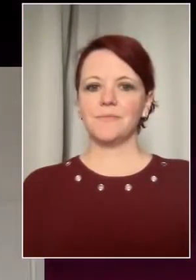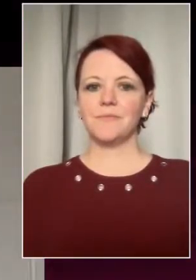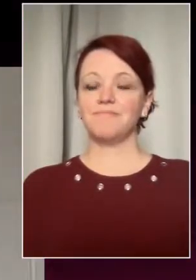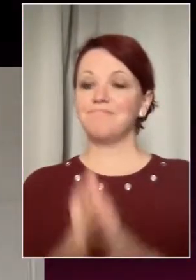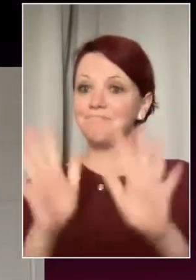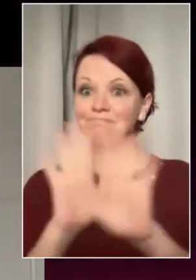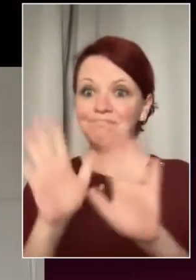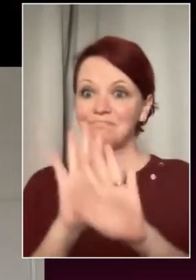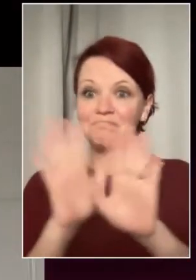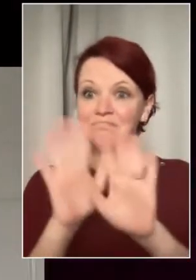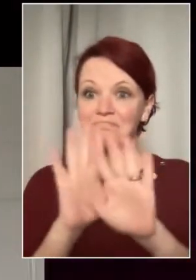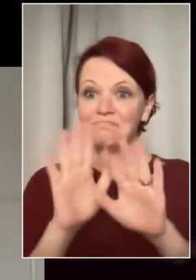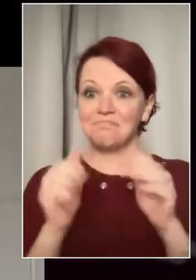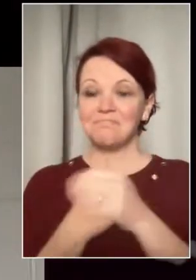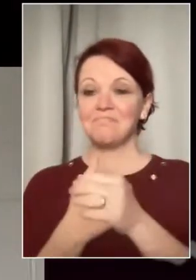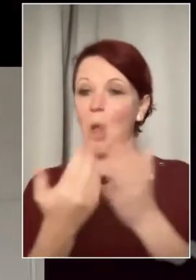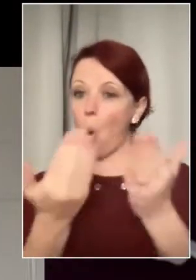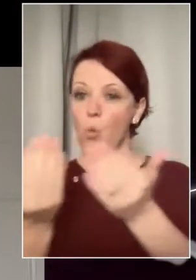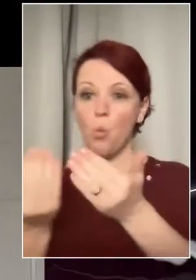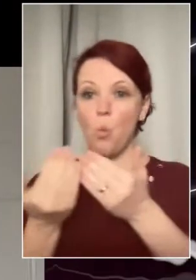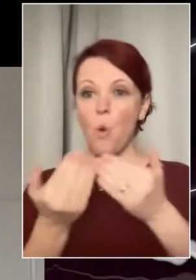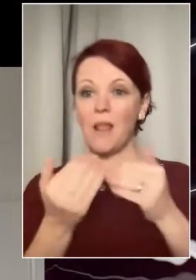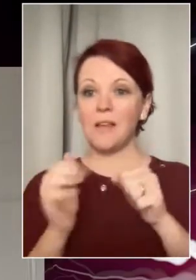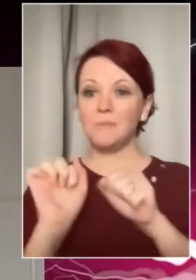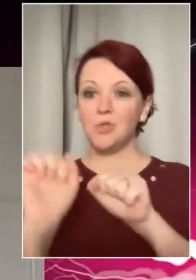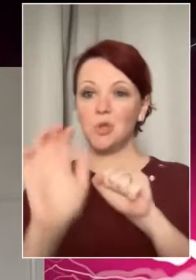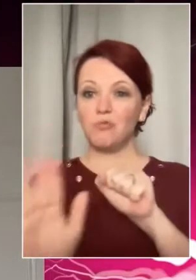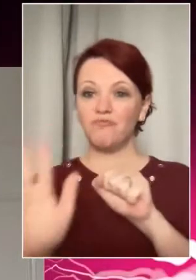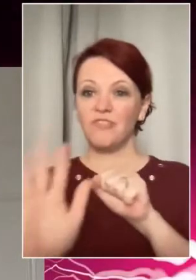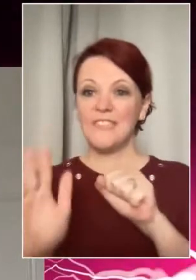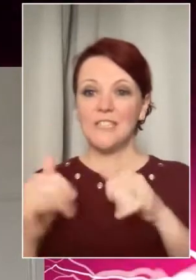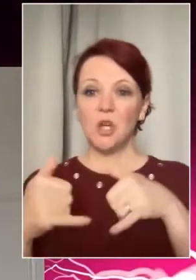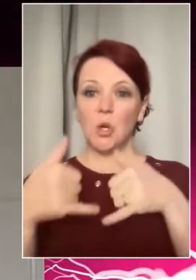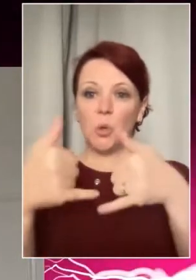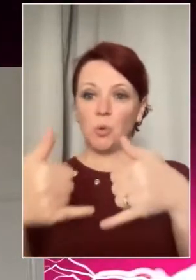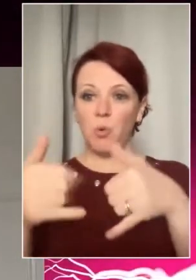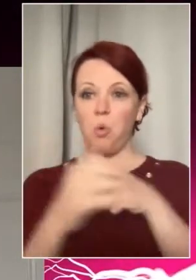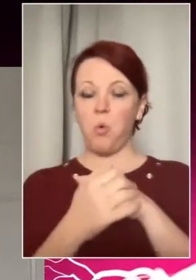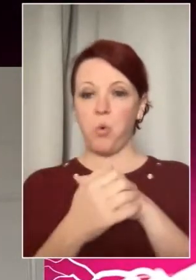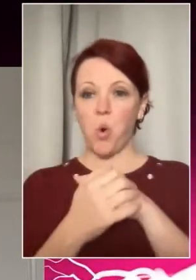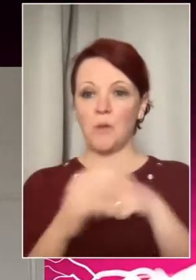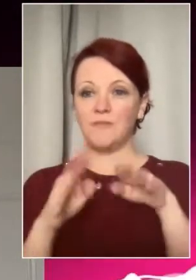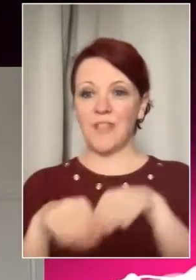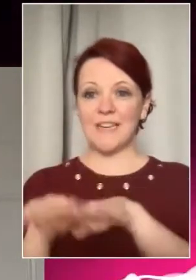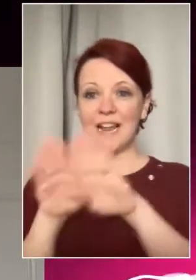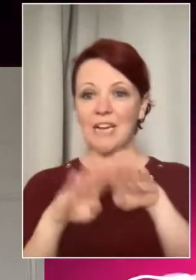Hello everyone and welcome to your regional ceremony for the National Apprenticeship Awards